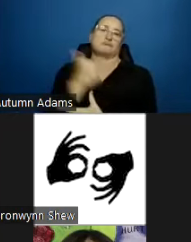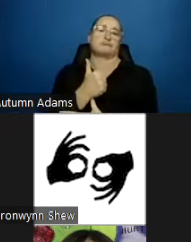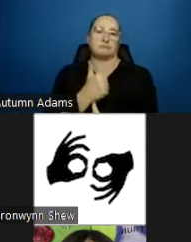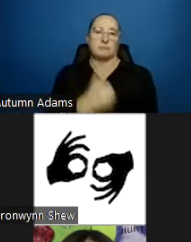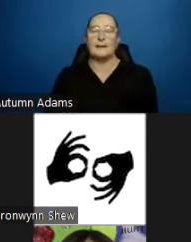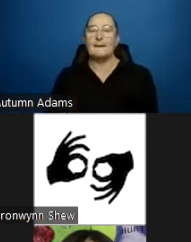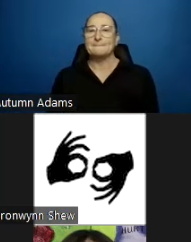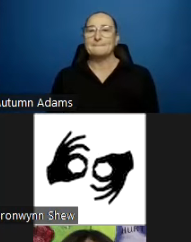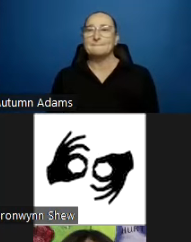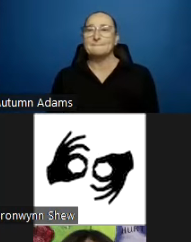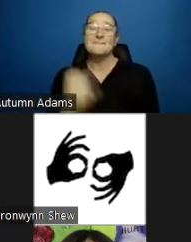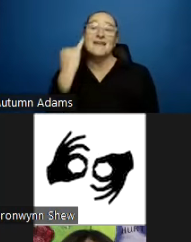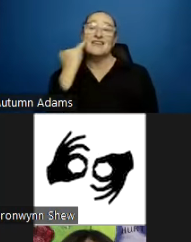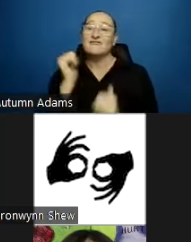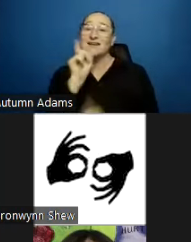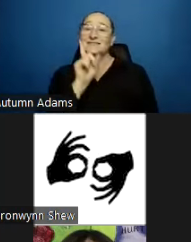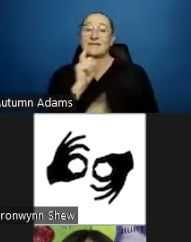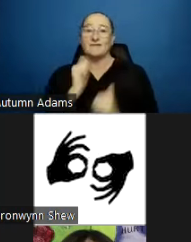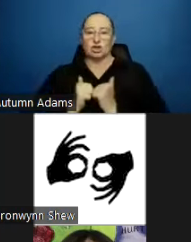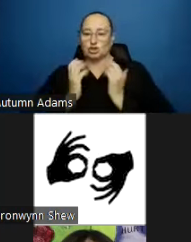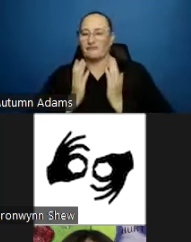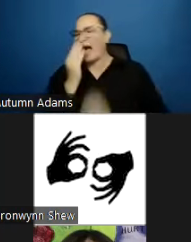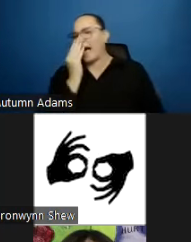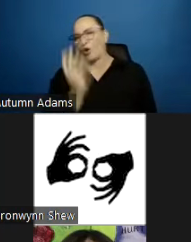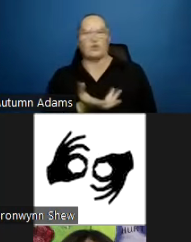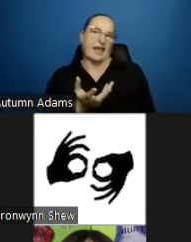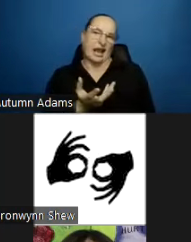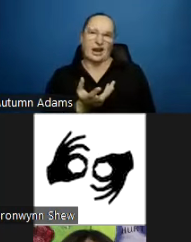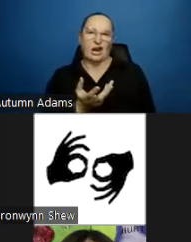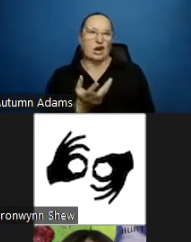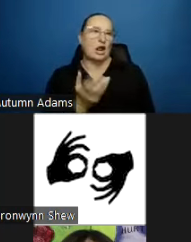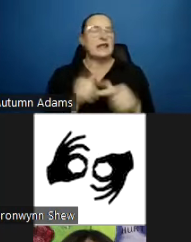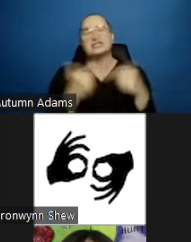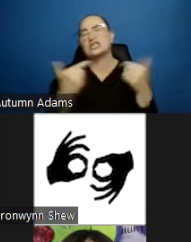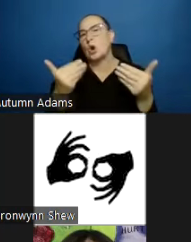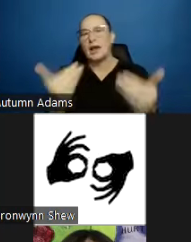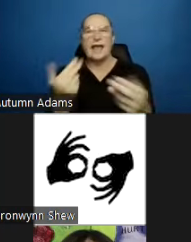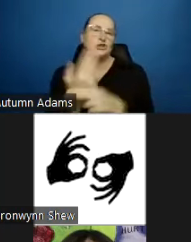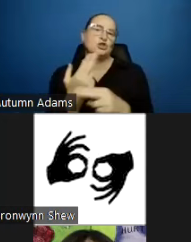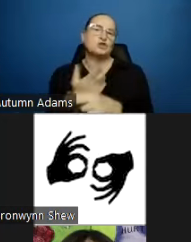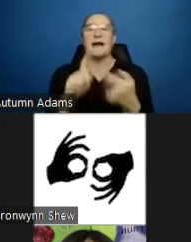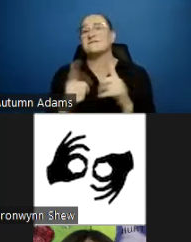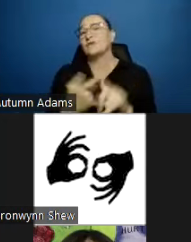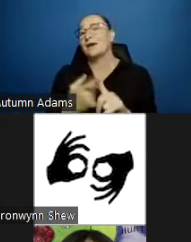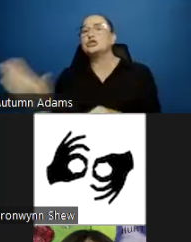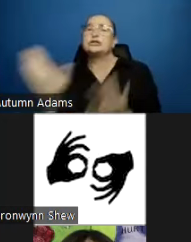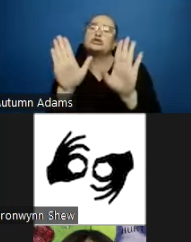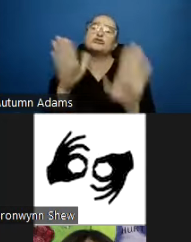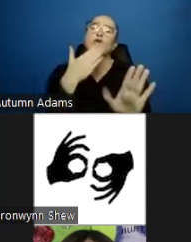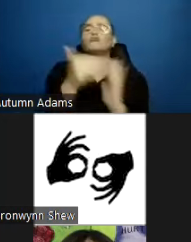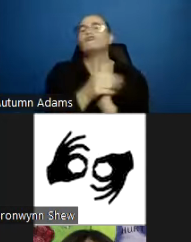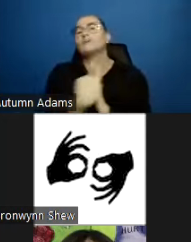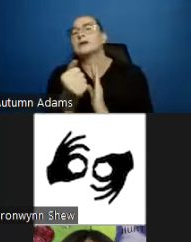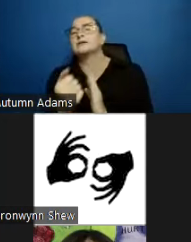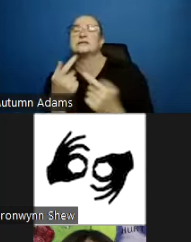So if a deaf survivor says, you know, I don't care, let's just go ahead and use my friend, she's great at sign language, or I prefer to